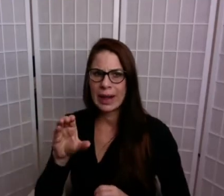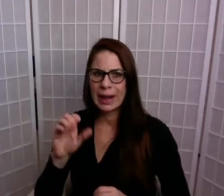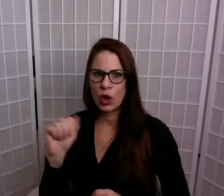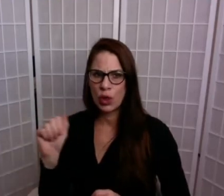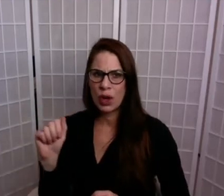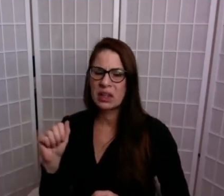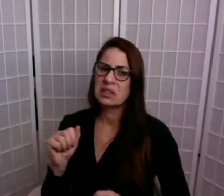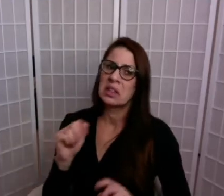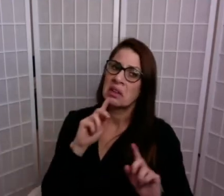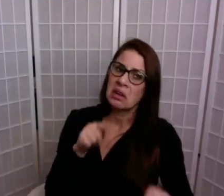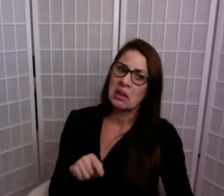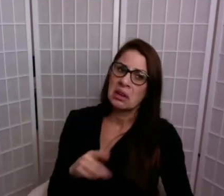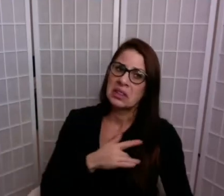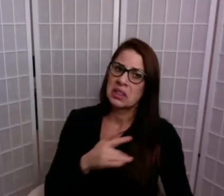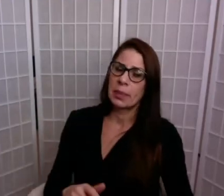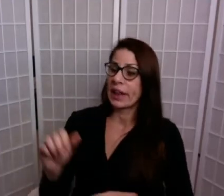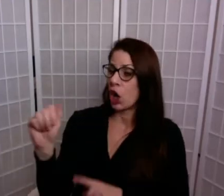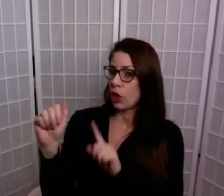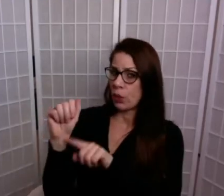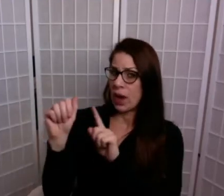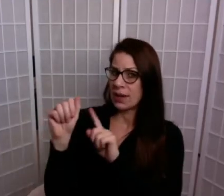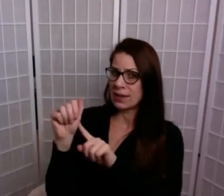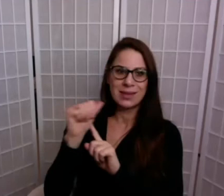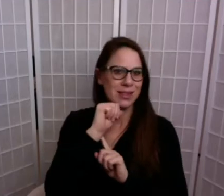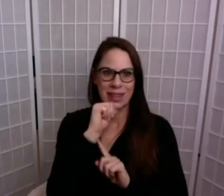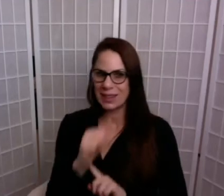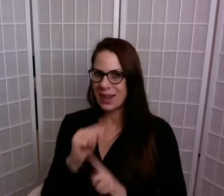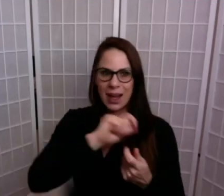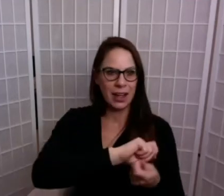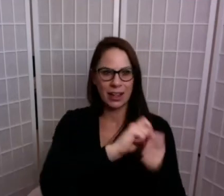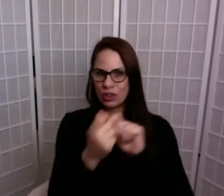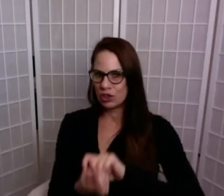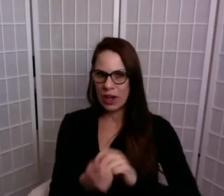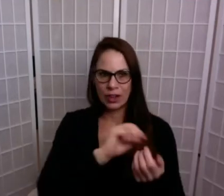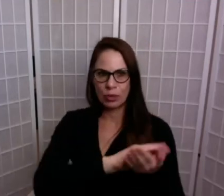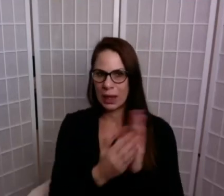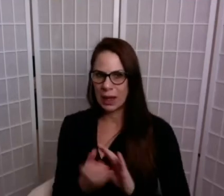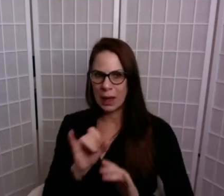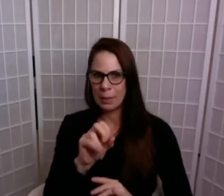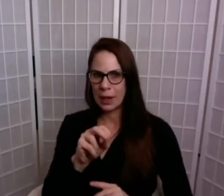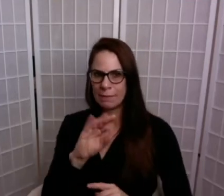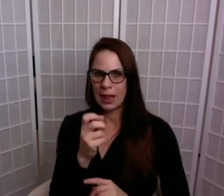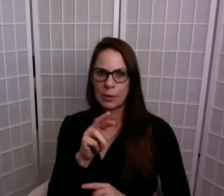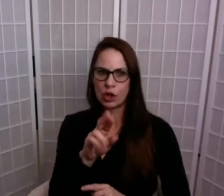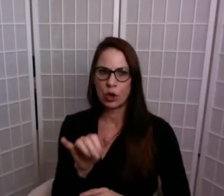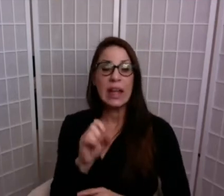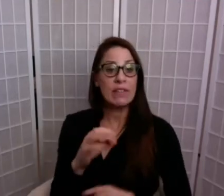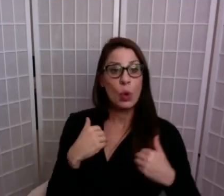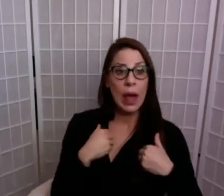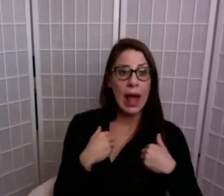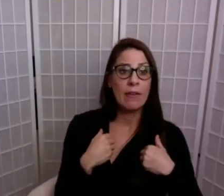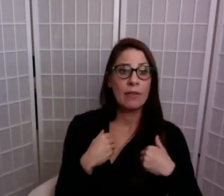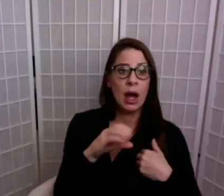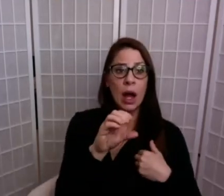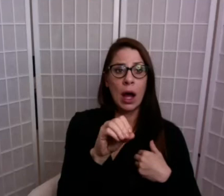generally arthritis doesn't change into an inflammatory arthritis. So if you have osteoarthritis, you don't have to